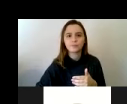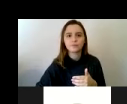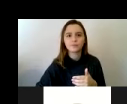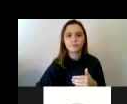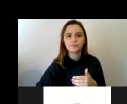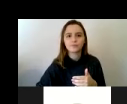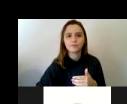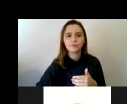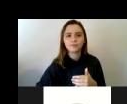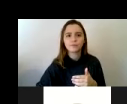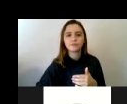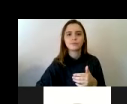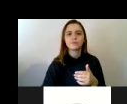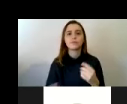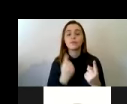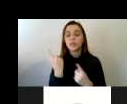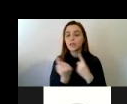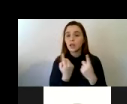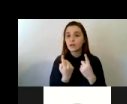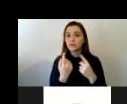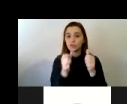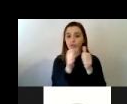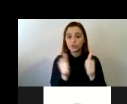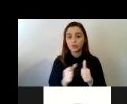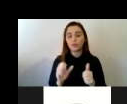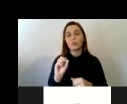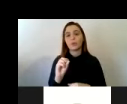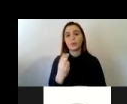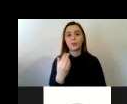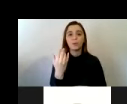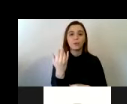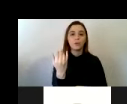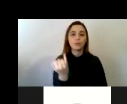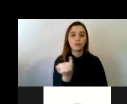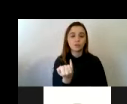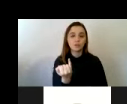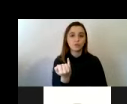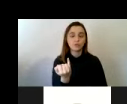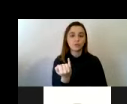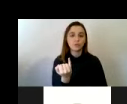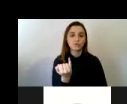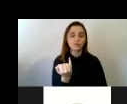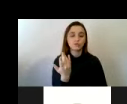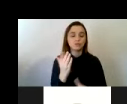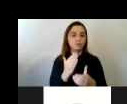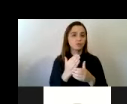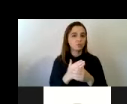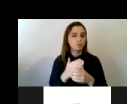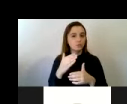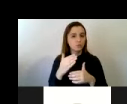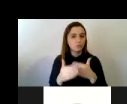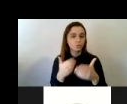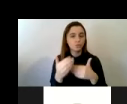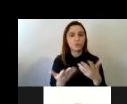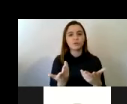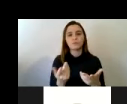Sometimes our systems or institutions or processes are blind to this